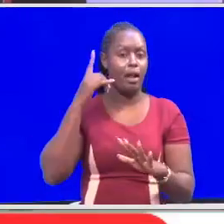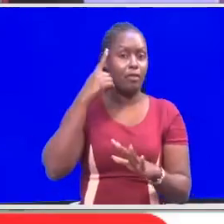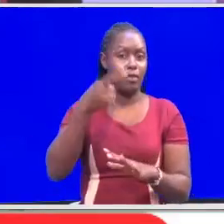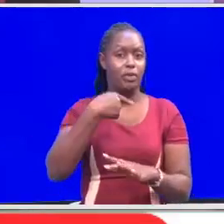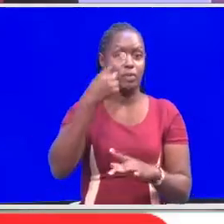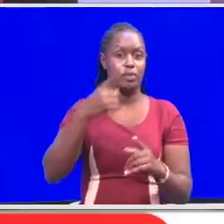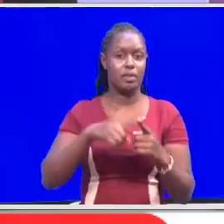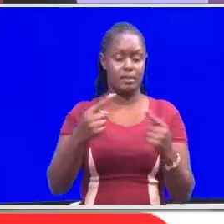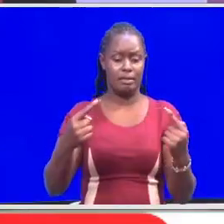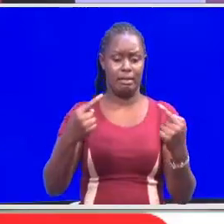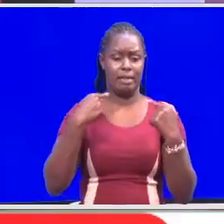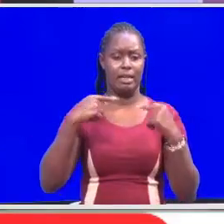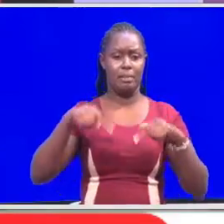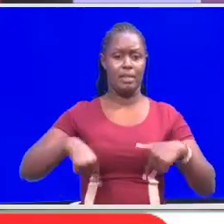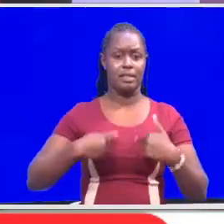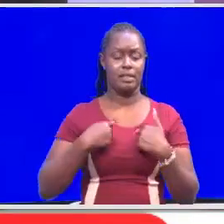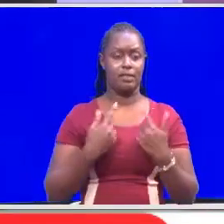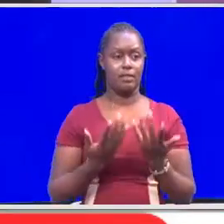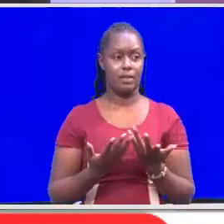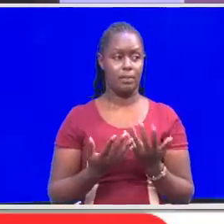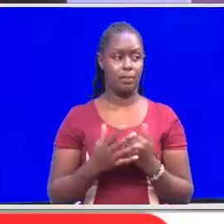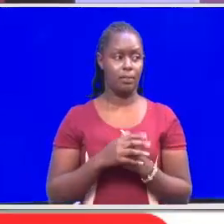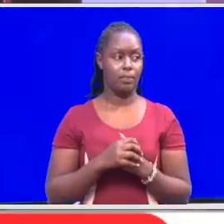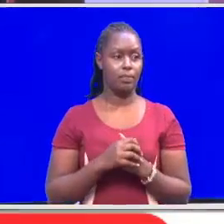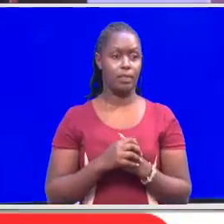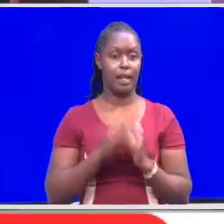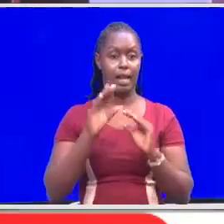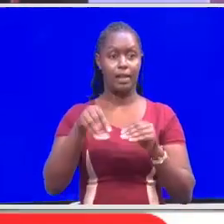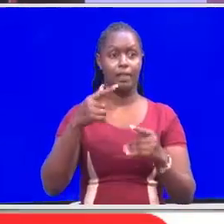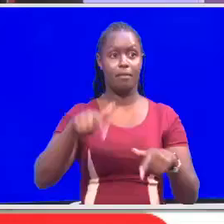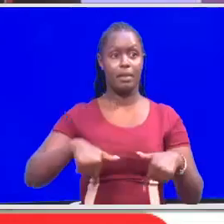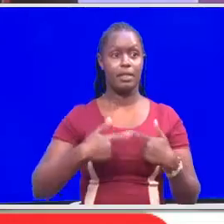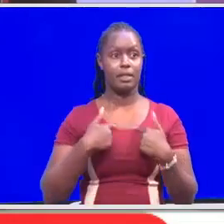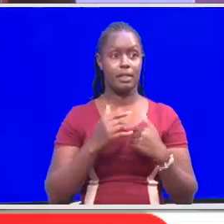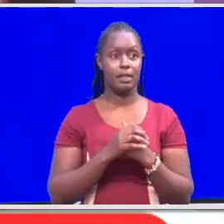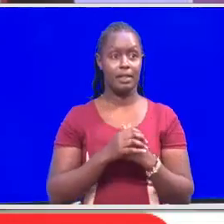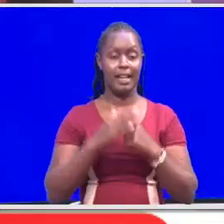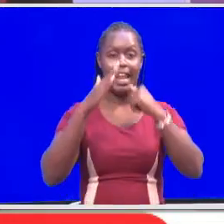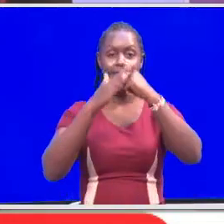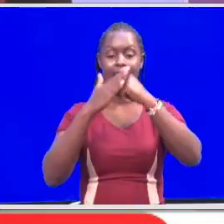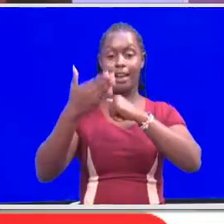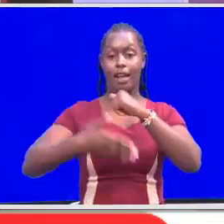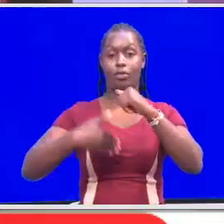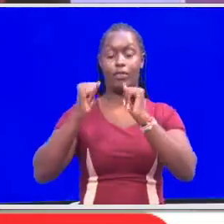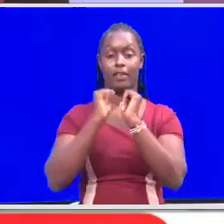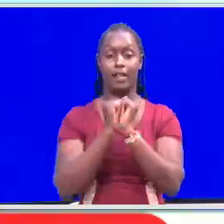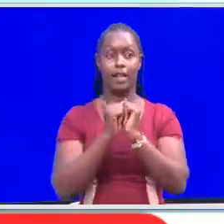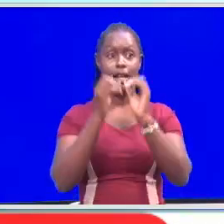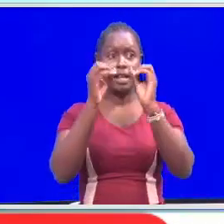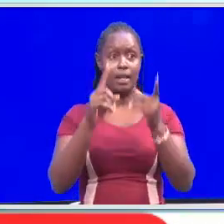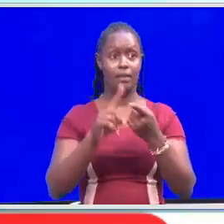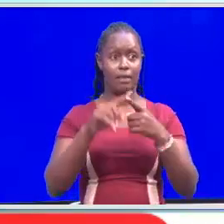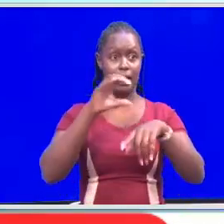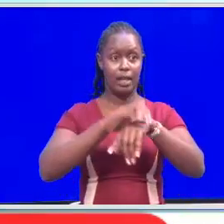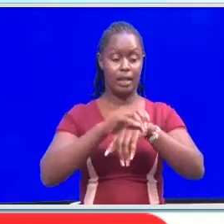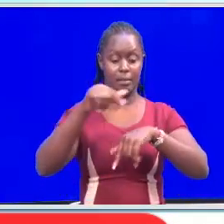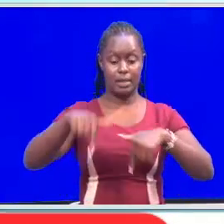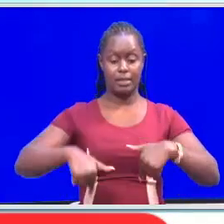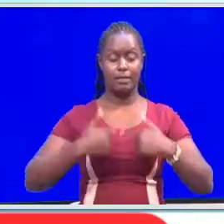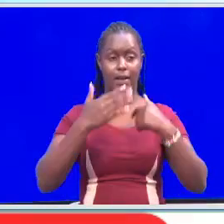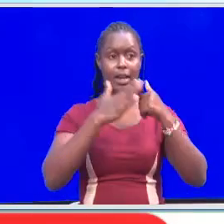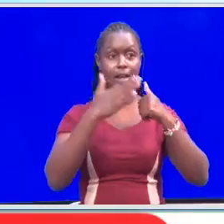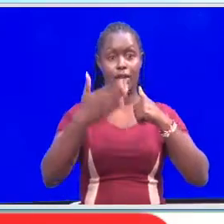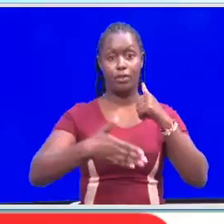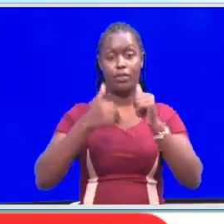it? Yes, it is important to self-critic. I would actually give myself a 9 out of 10. Okay. And if I give myself a 9 of 10,